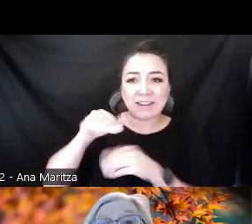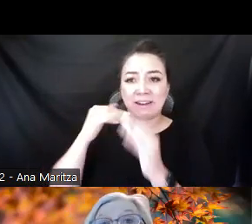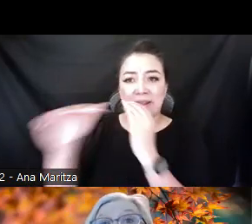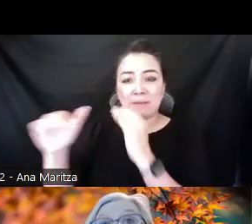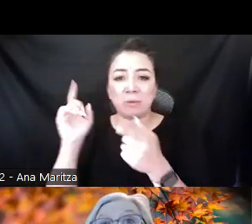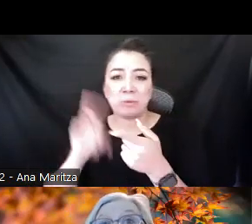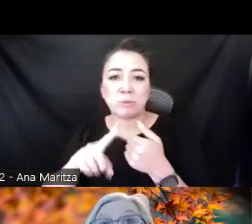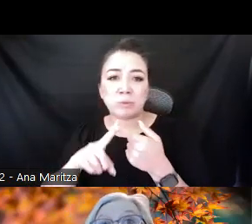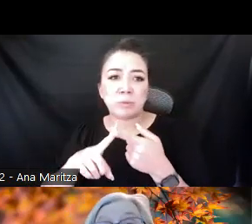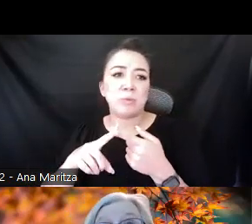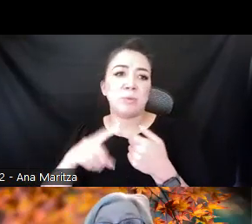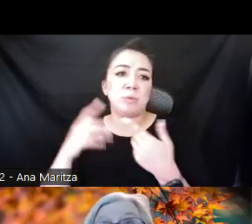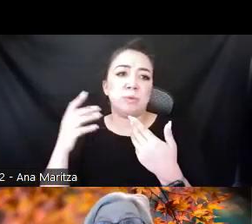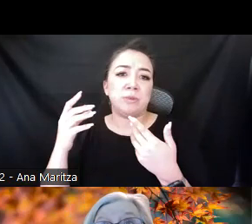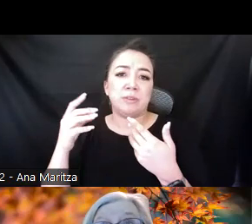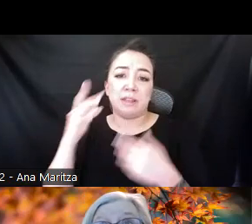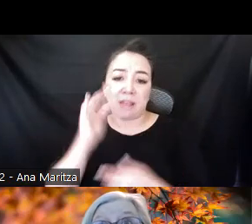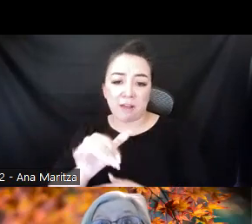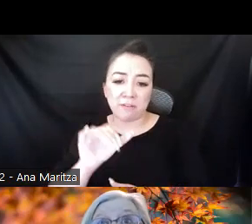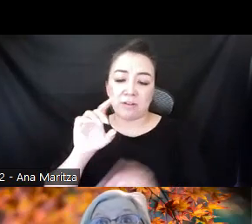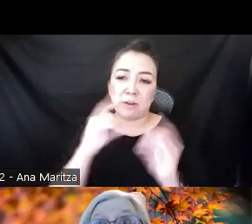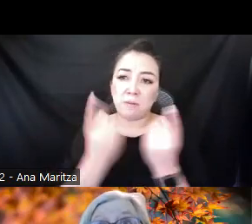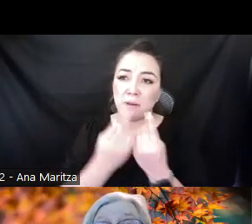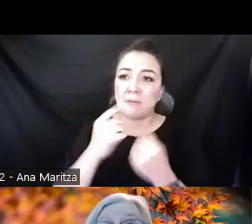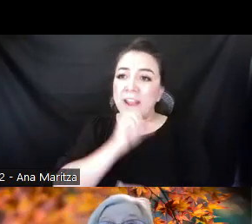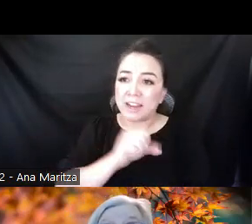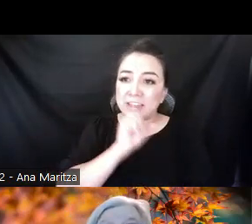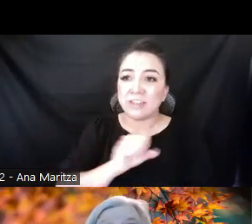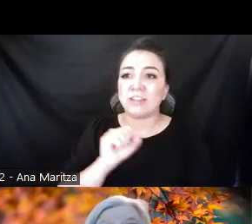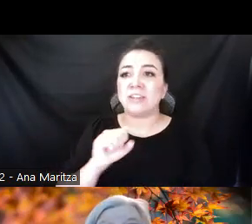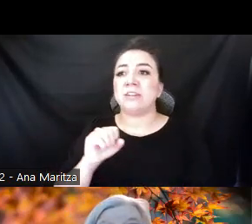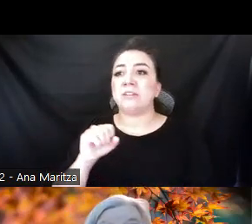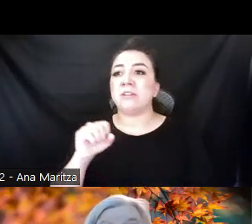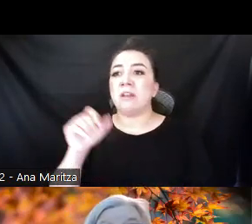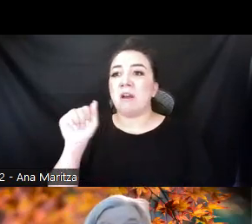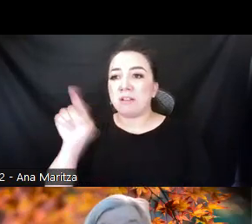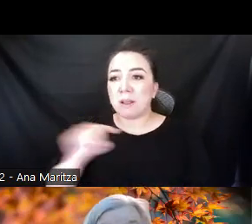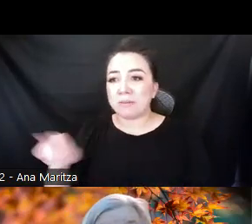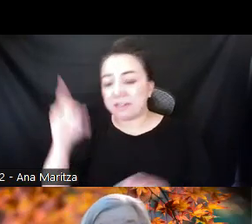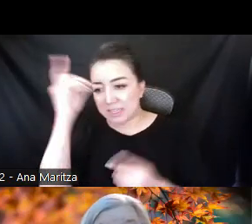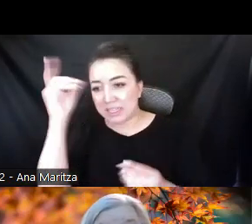to the California Department of Aging, to the Alzheimer's Disease and Related